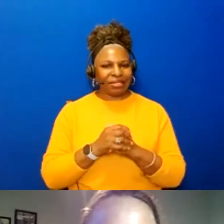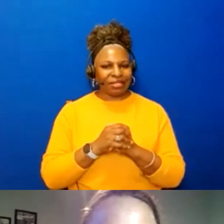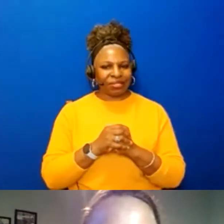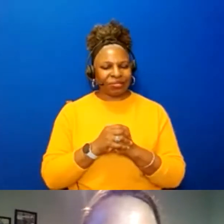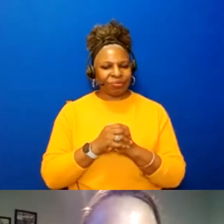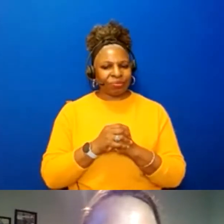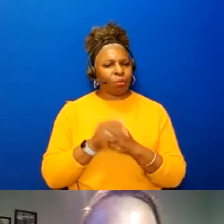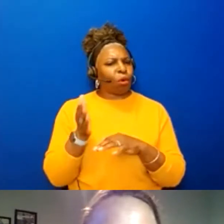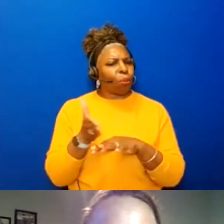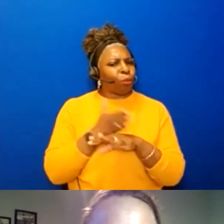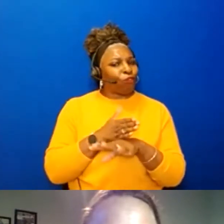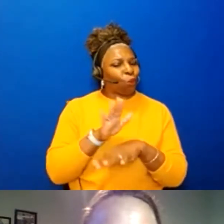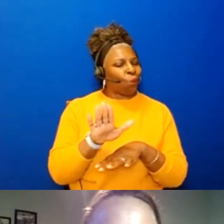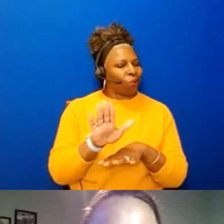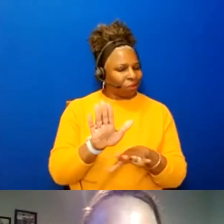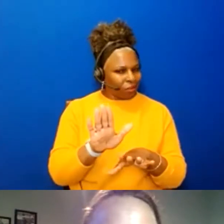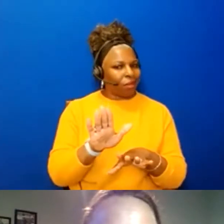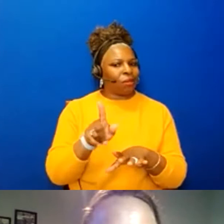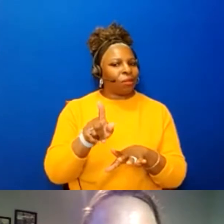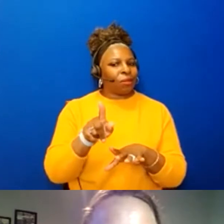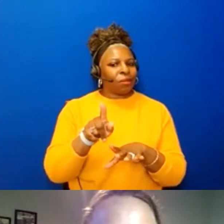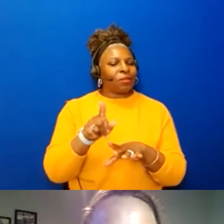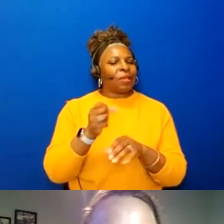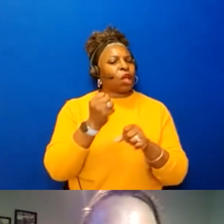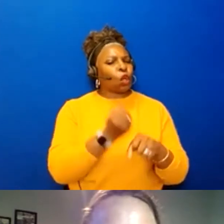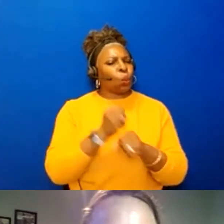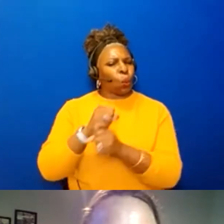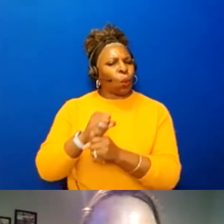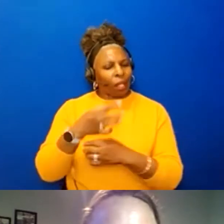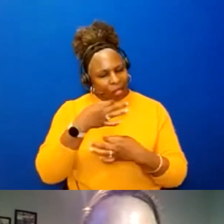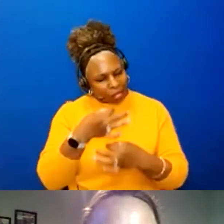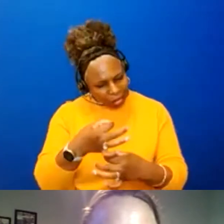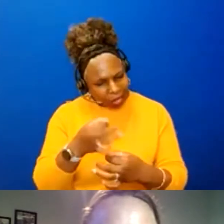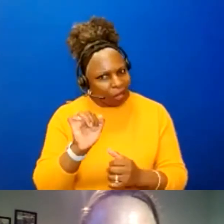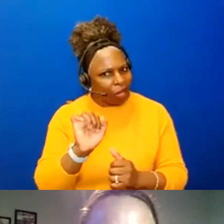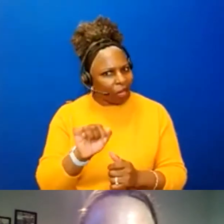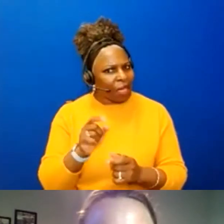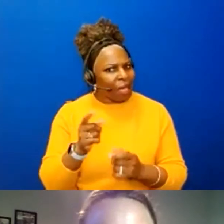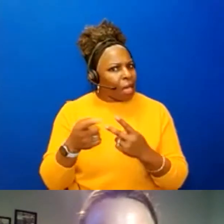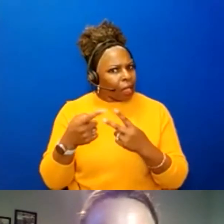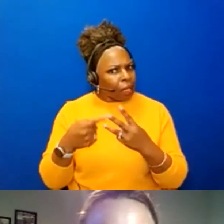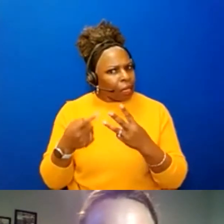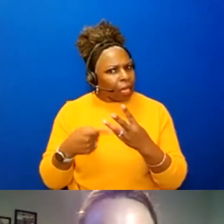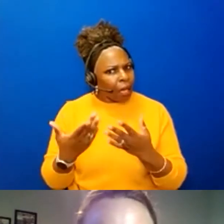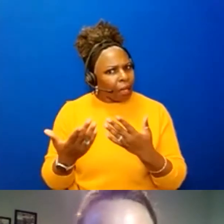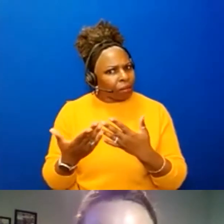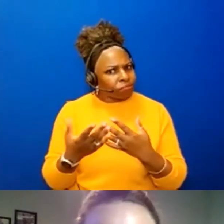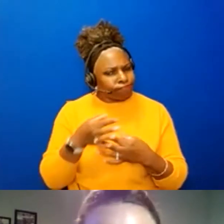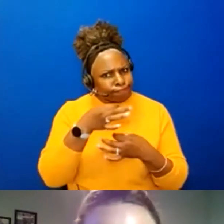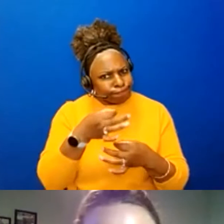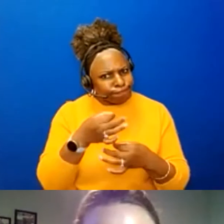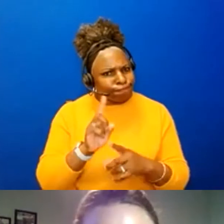Just before I do that, Kyle, so what, apart from canoeing, you said, is it canoeing you're interested in and anything else?